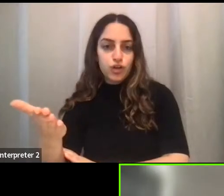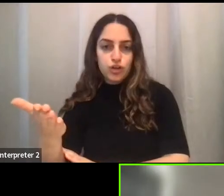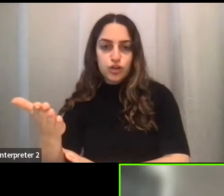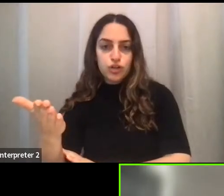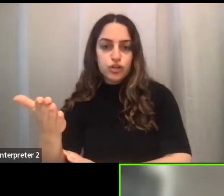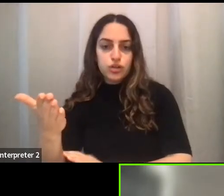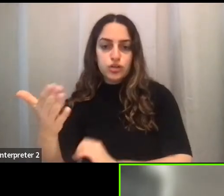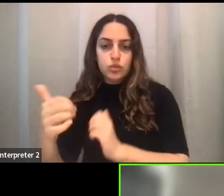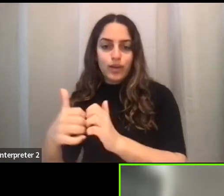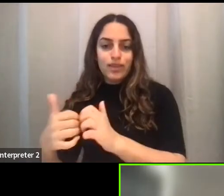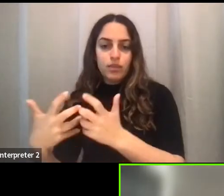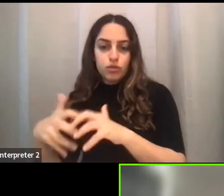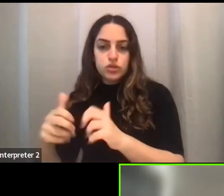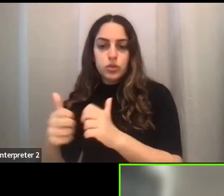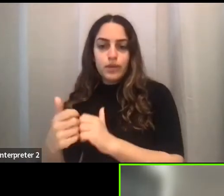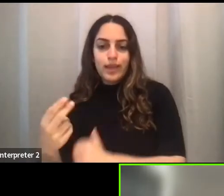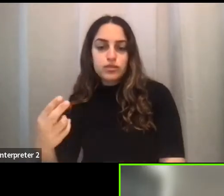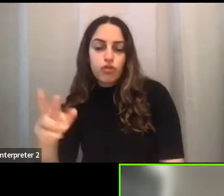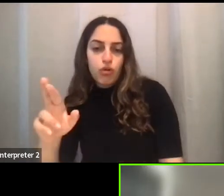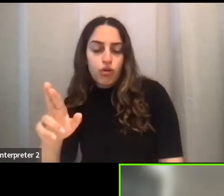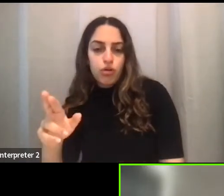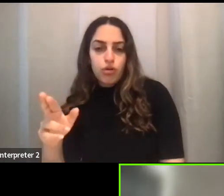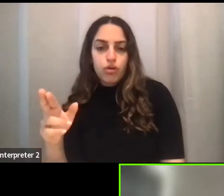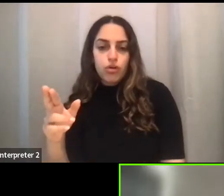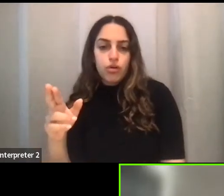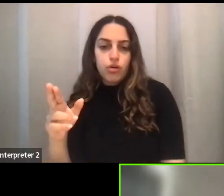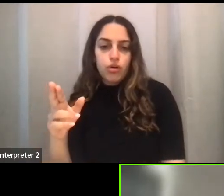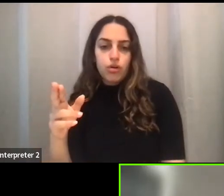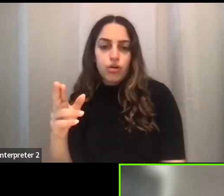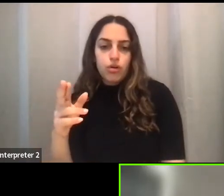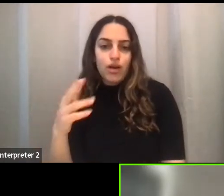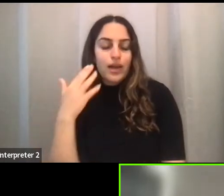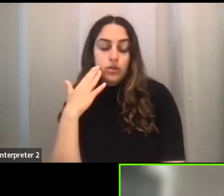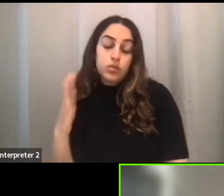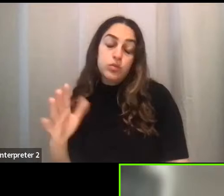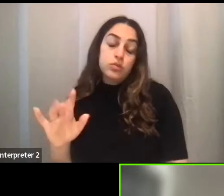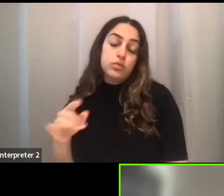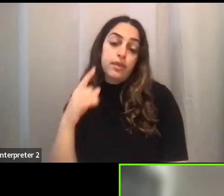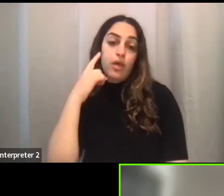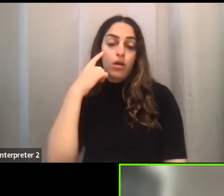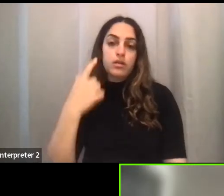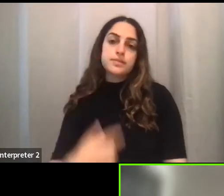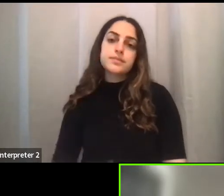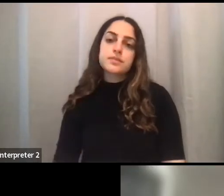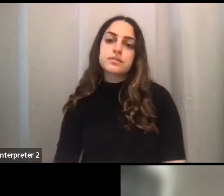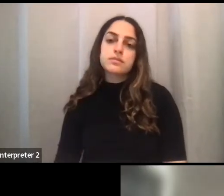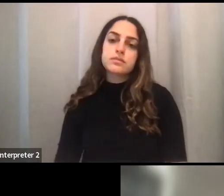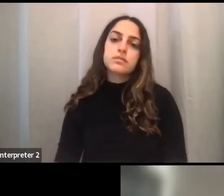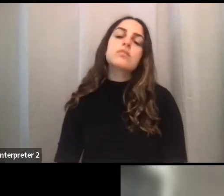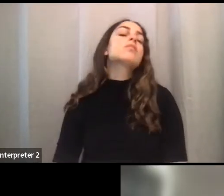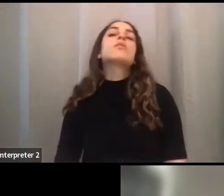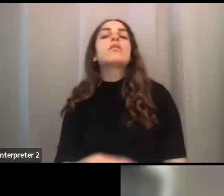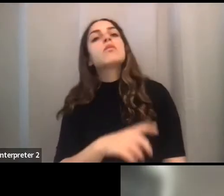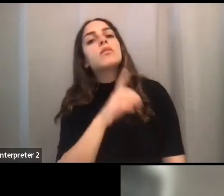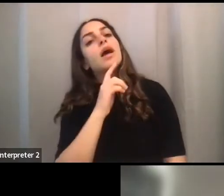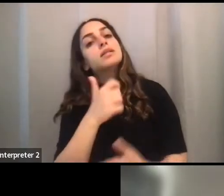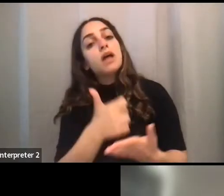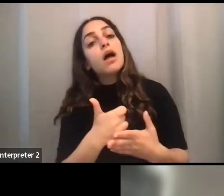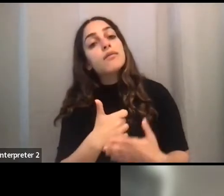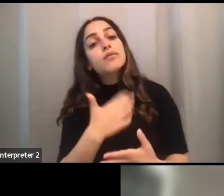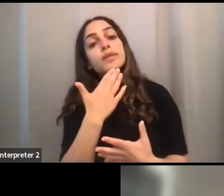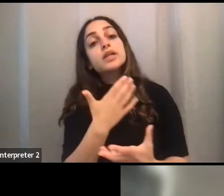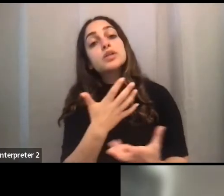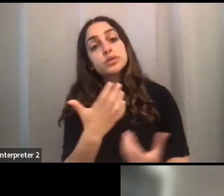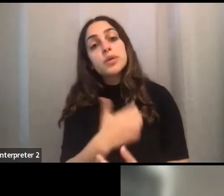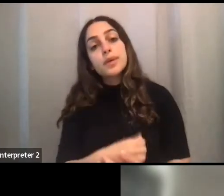h r i don't know but just a thought that's very helpful thank you so